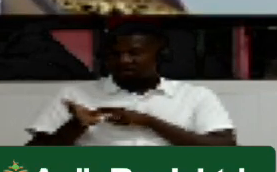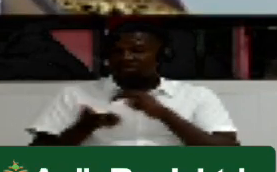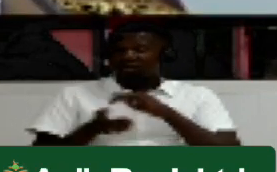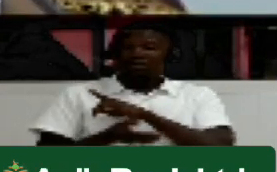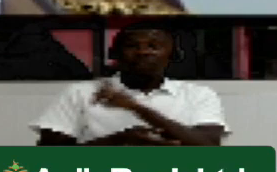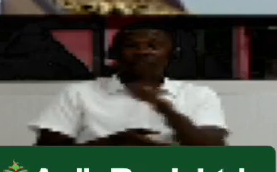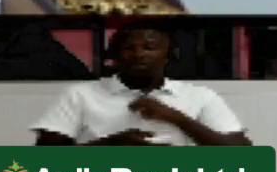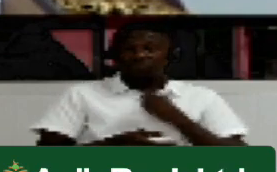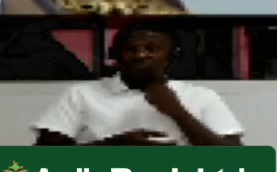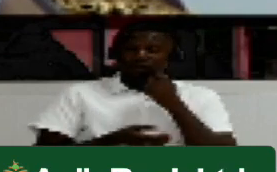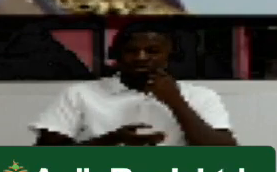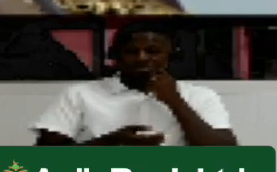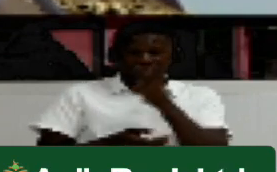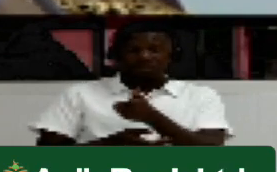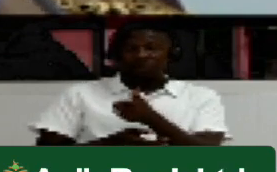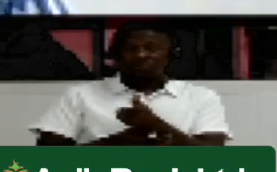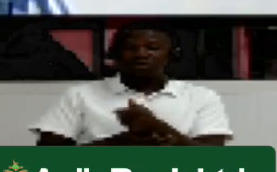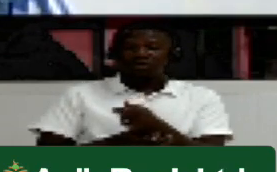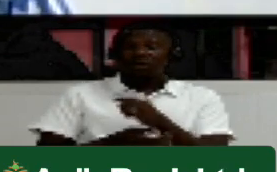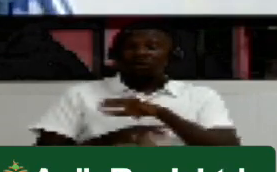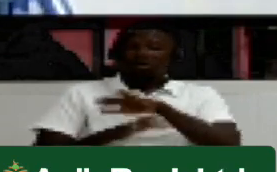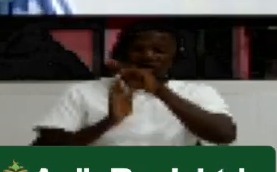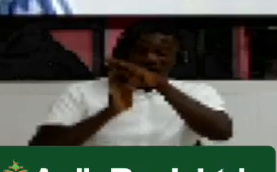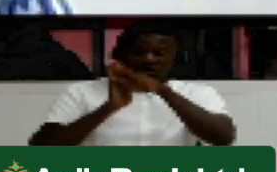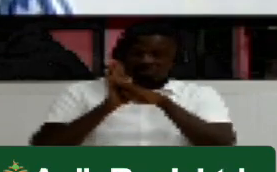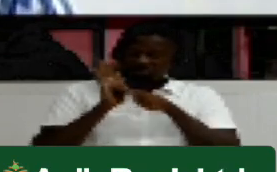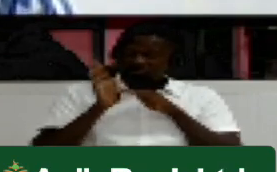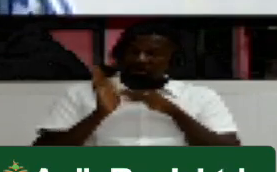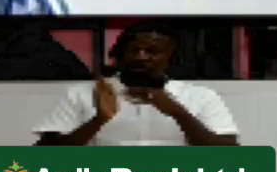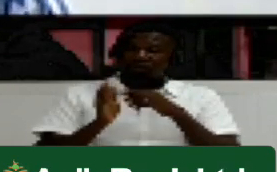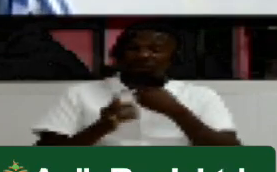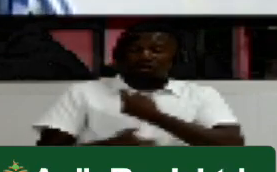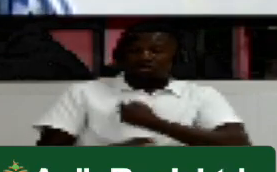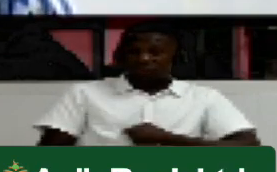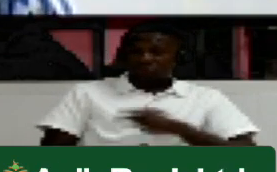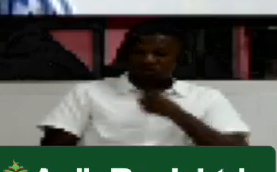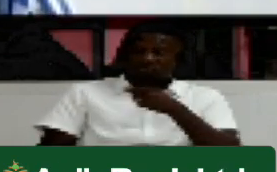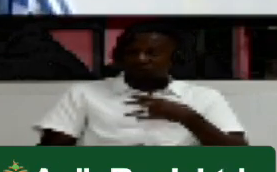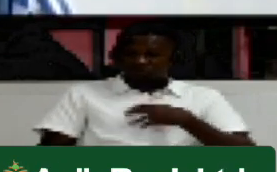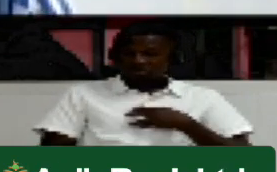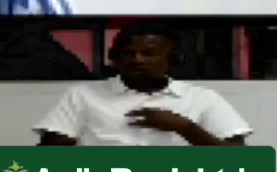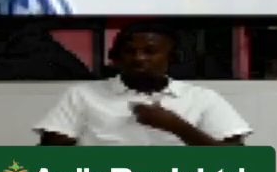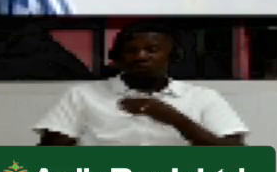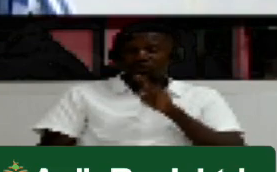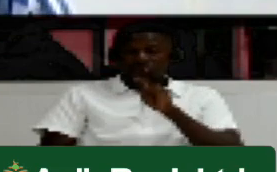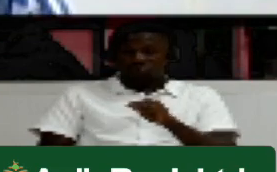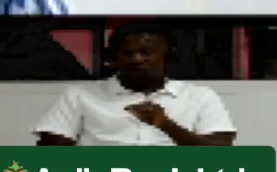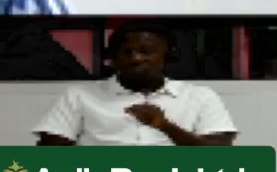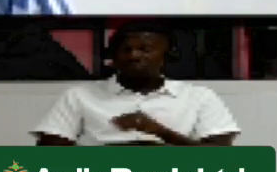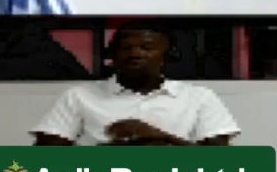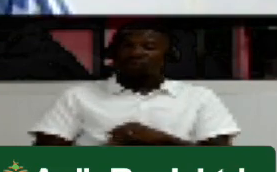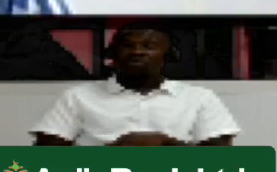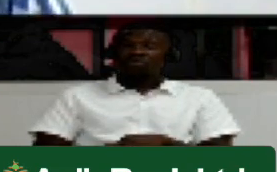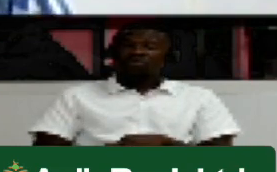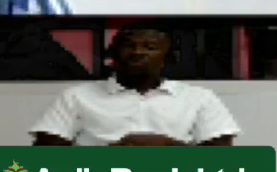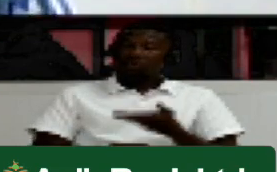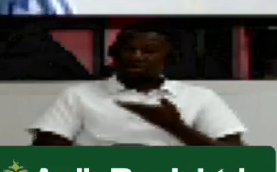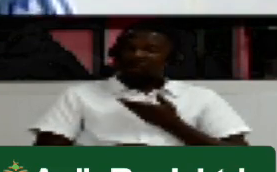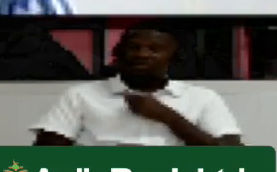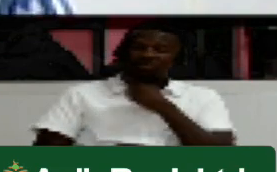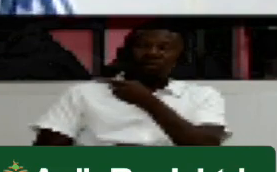they will charge you the cost of the operation that you want to undergo or underwent at the hospital